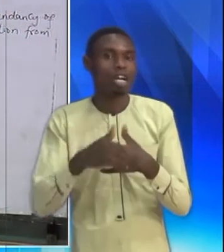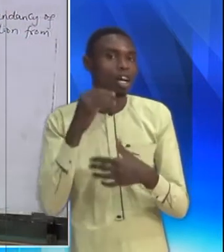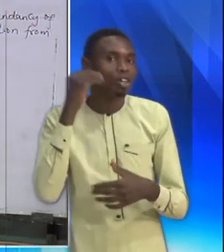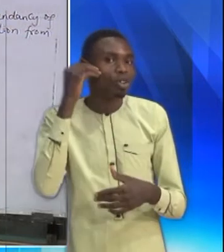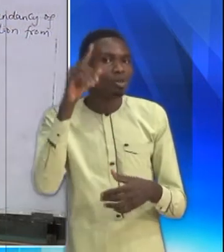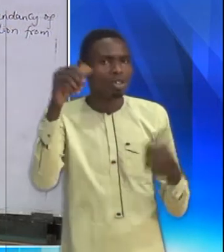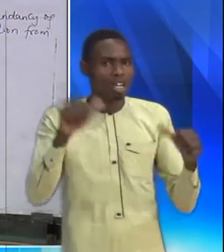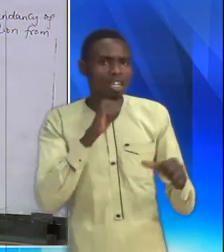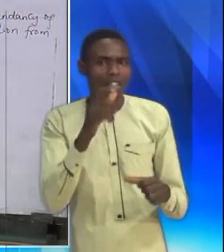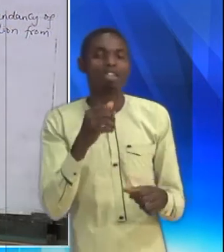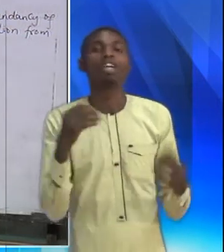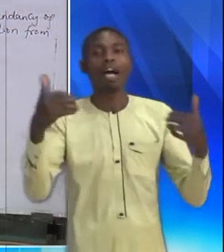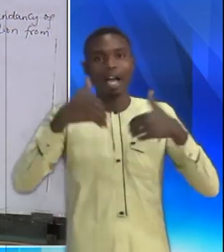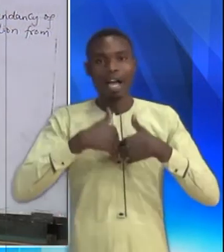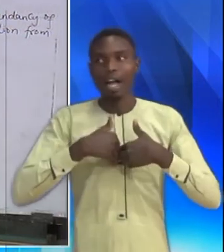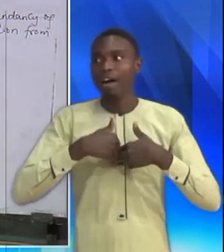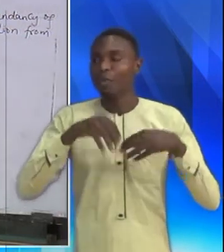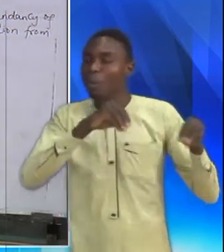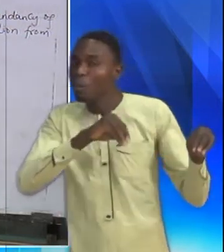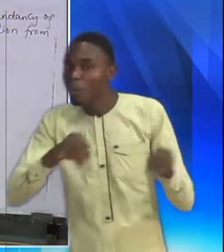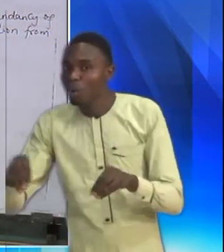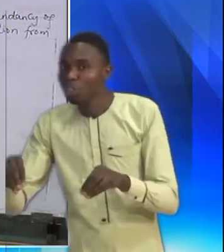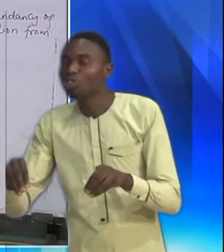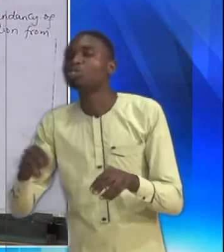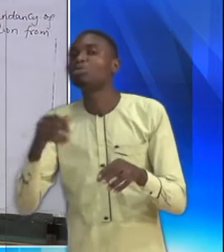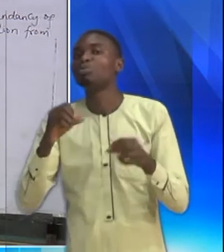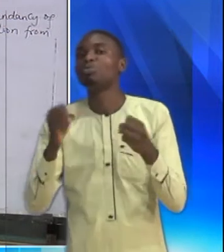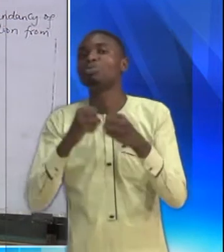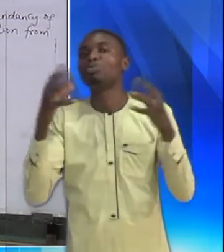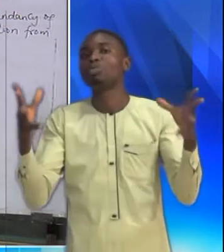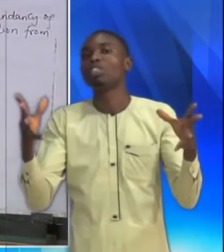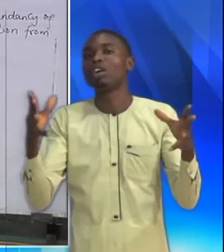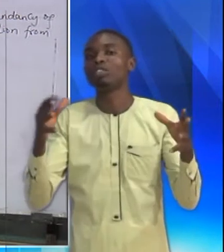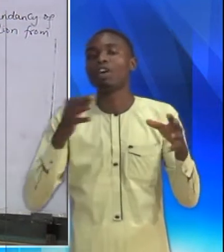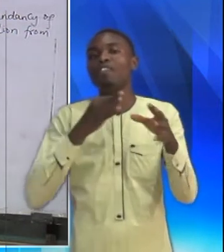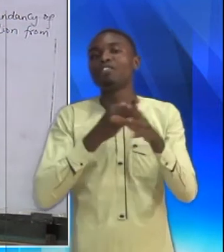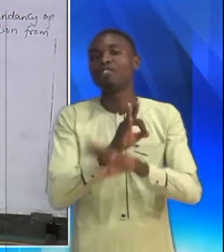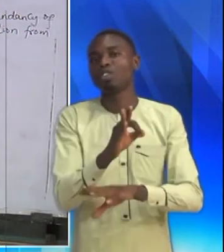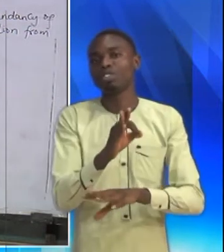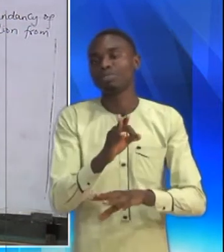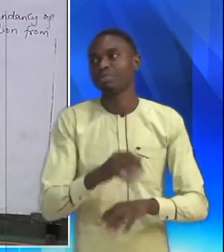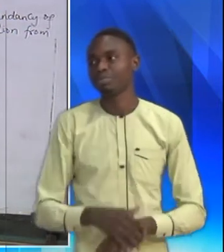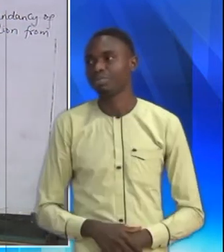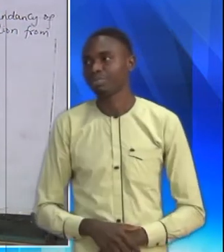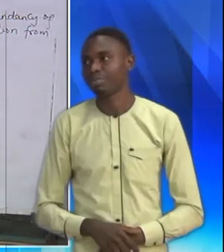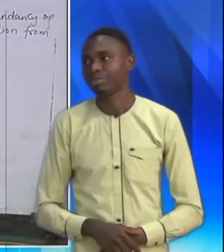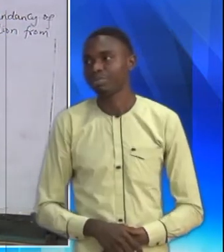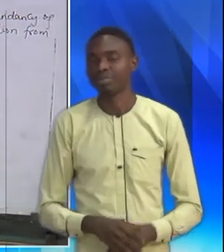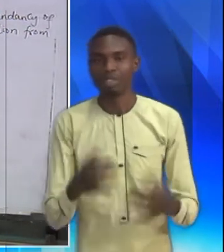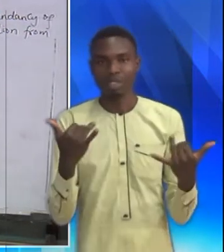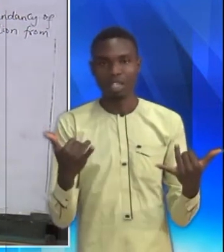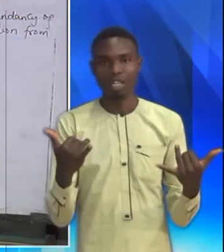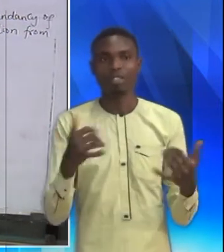force. Force is the cause of motion. So, types of motion.